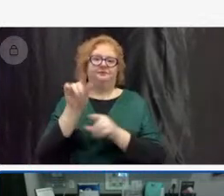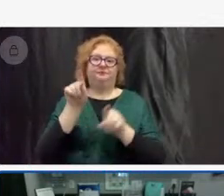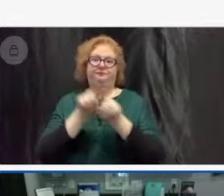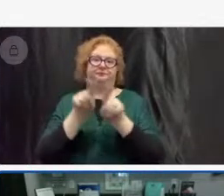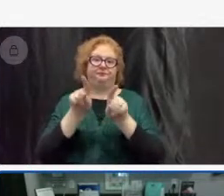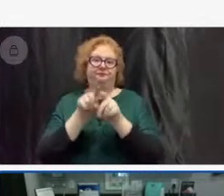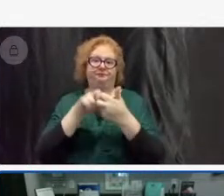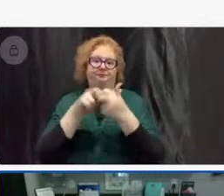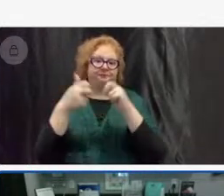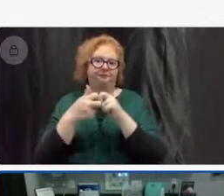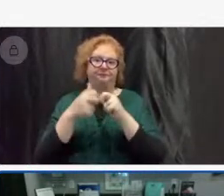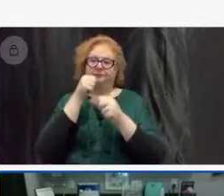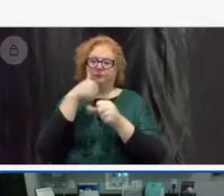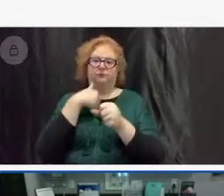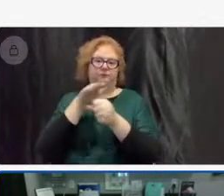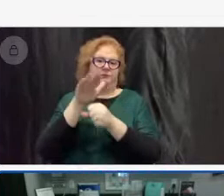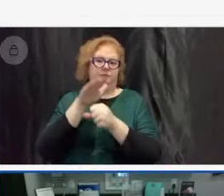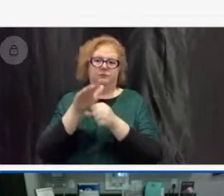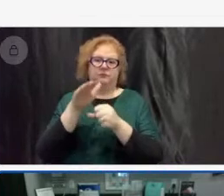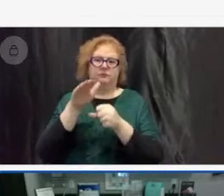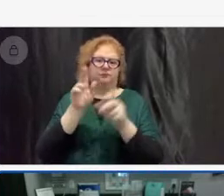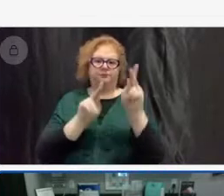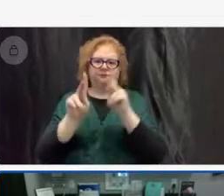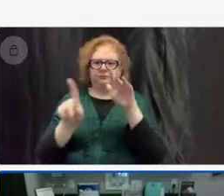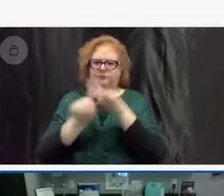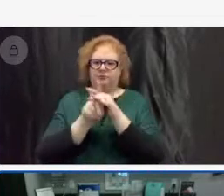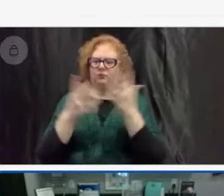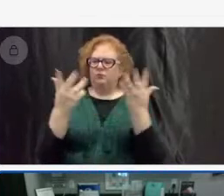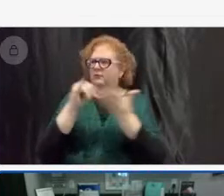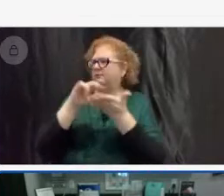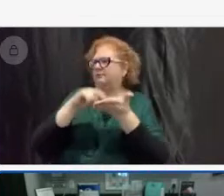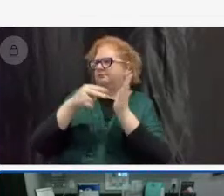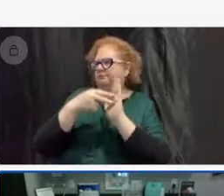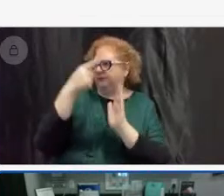to where we don't have enough people, what does that look like for them?